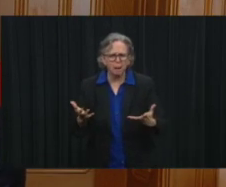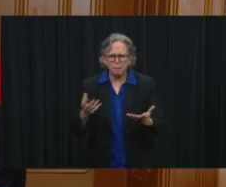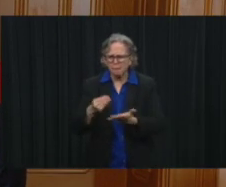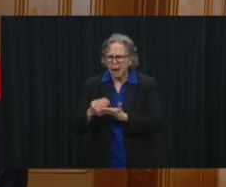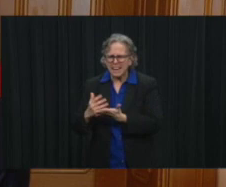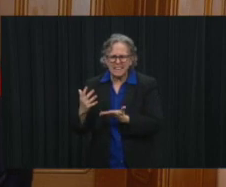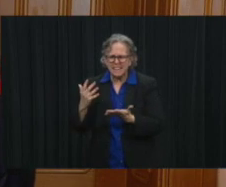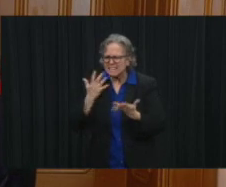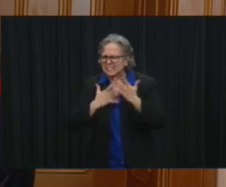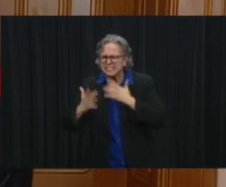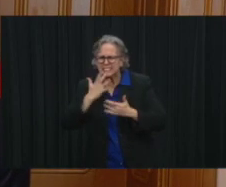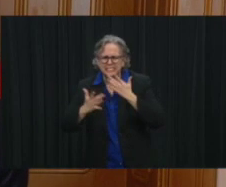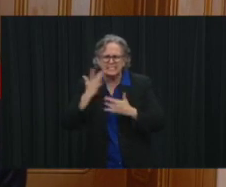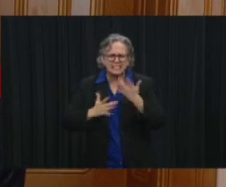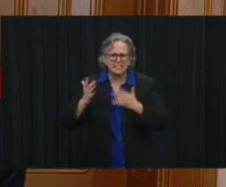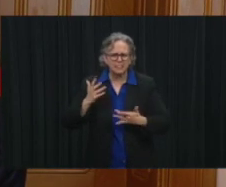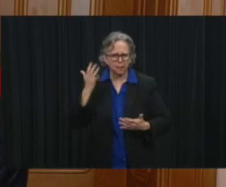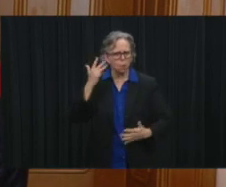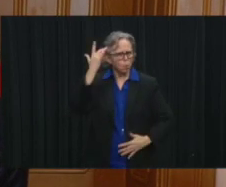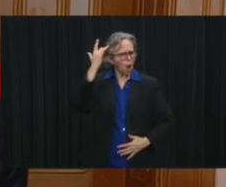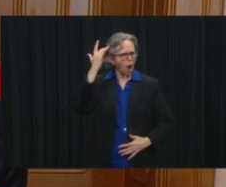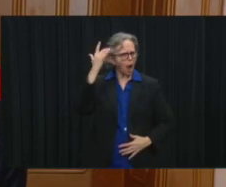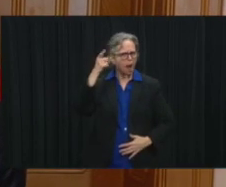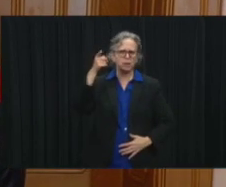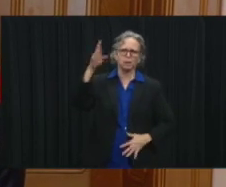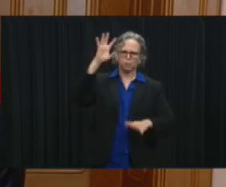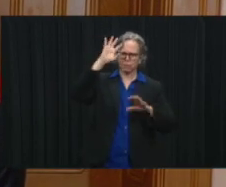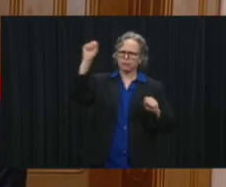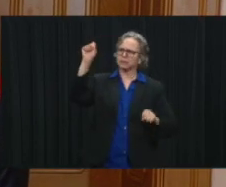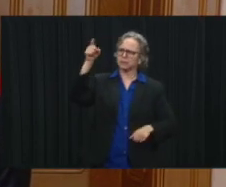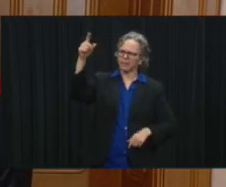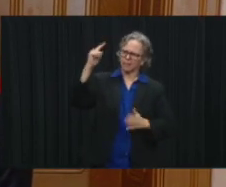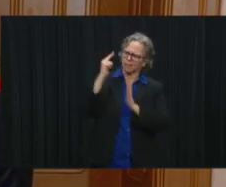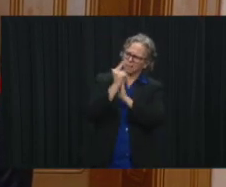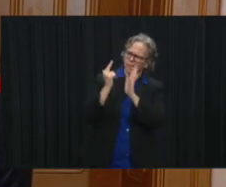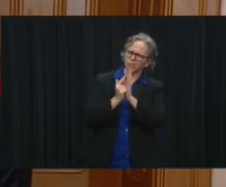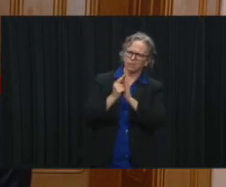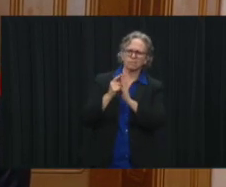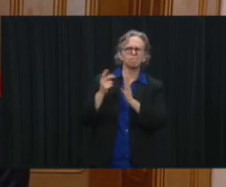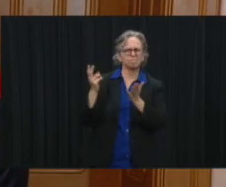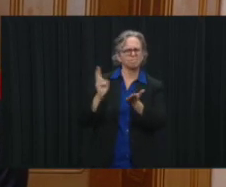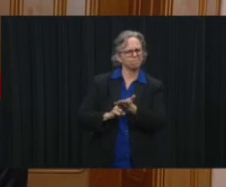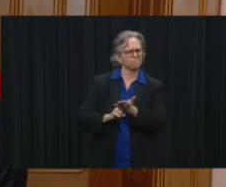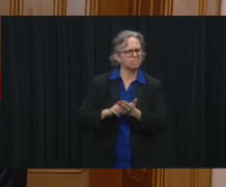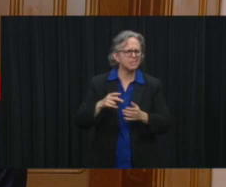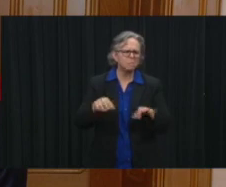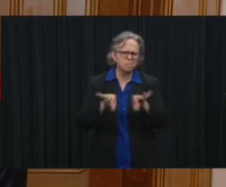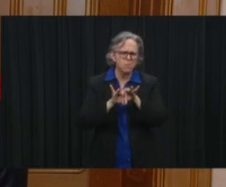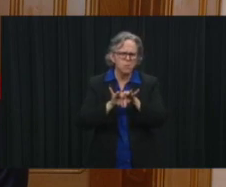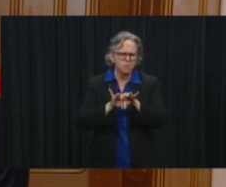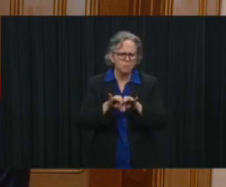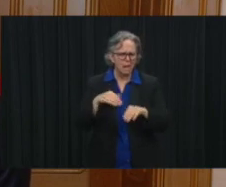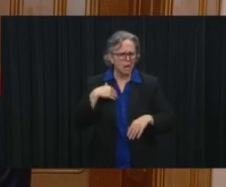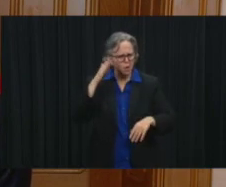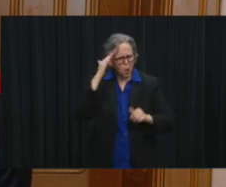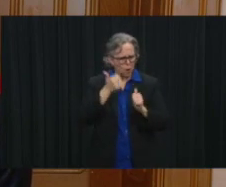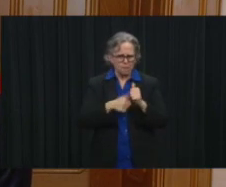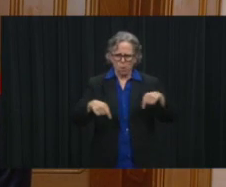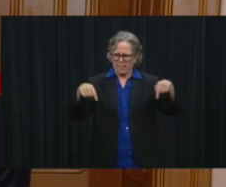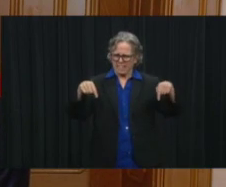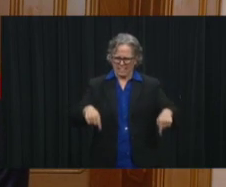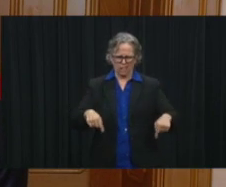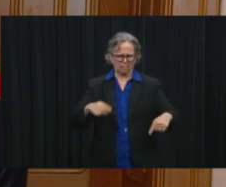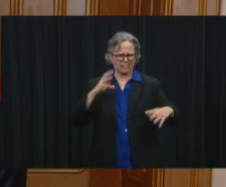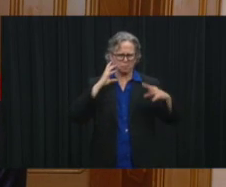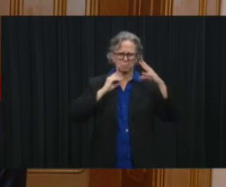that's what this legislation is meant to address. I know everybody on this call is affected, and therefore we've all got to pull